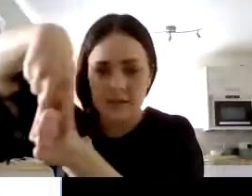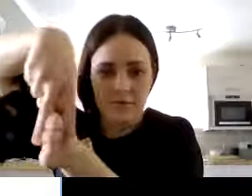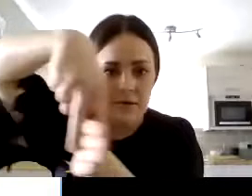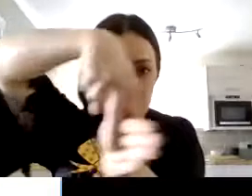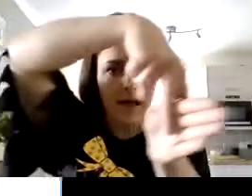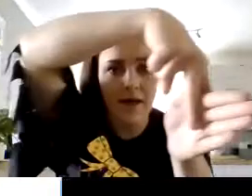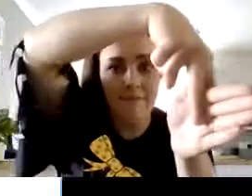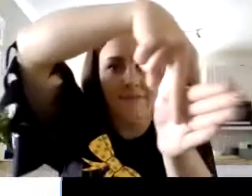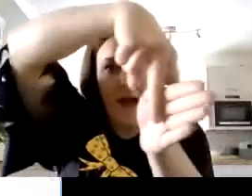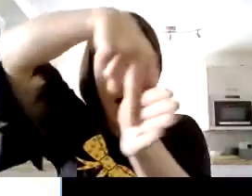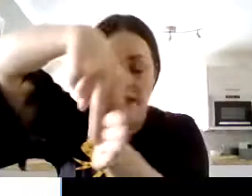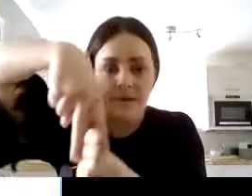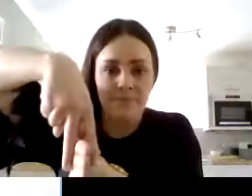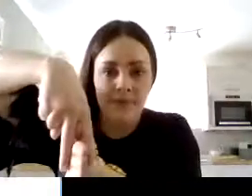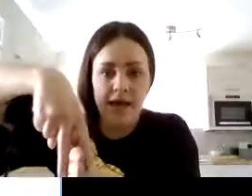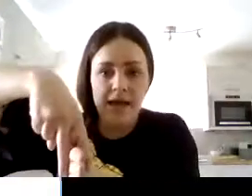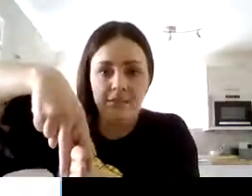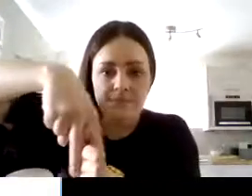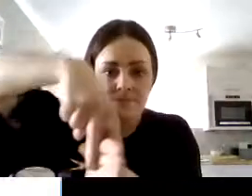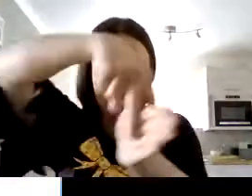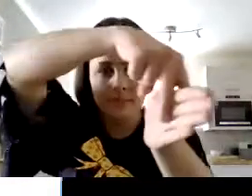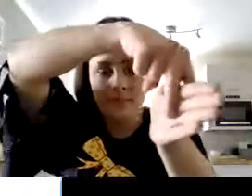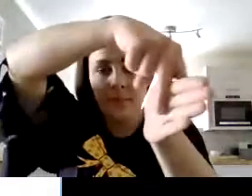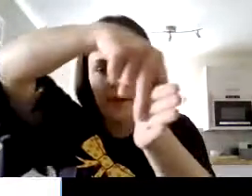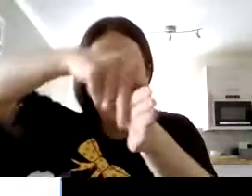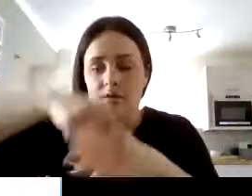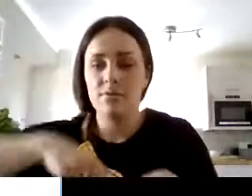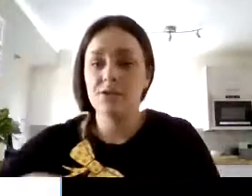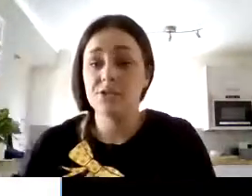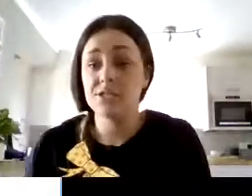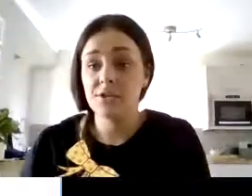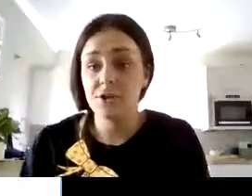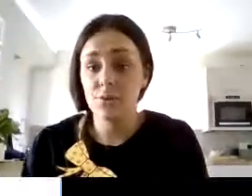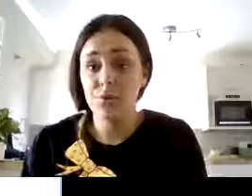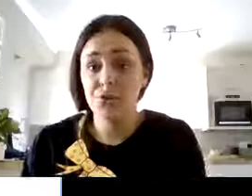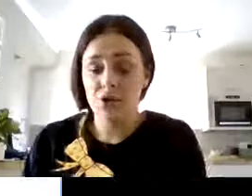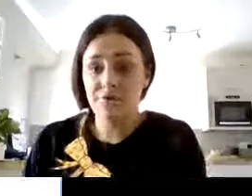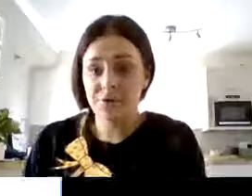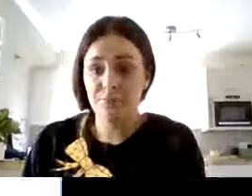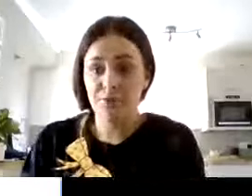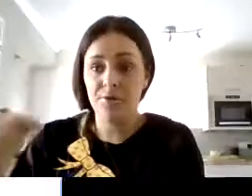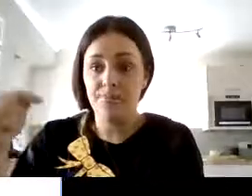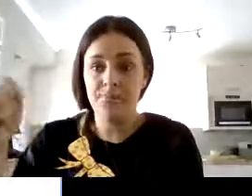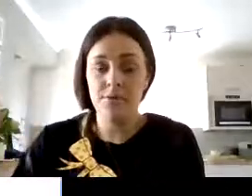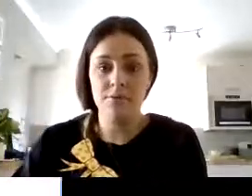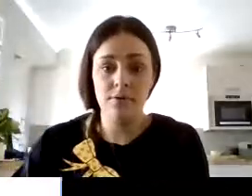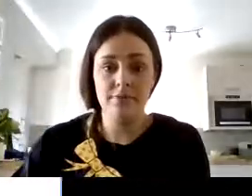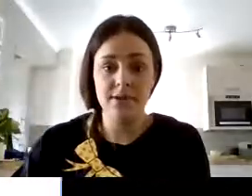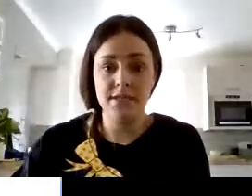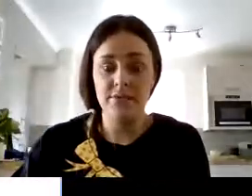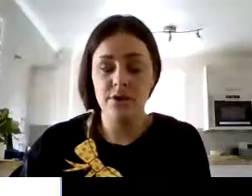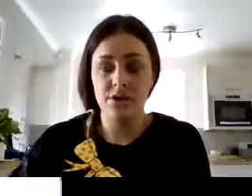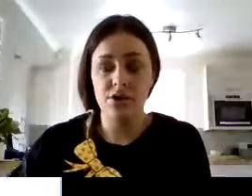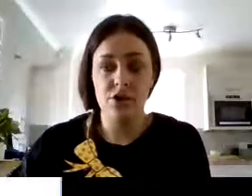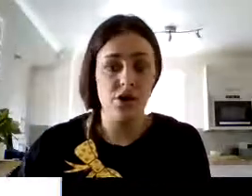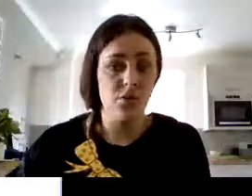two fingers off and fly, okay? But if she's gonna go whoosh off on her broom,